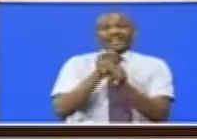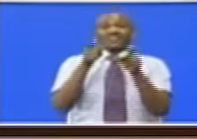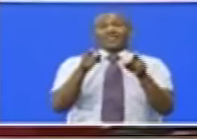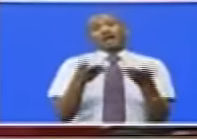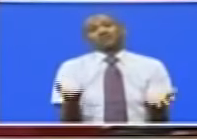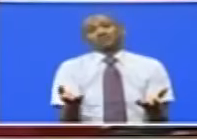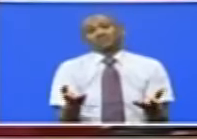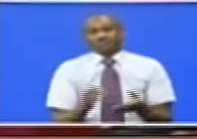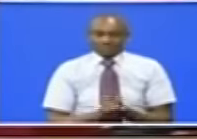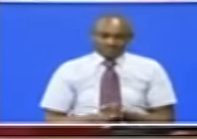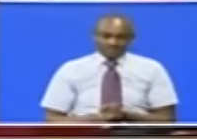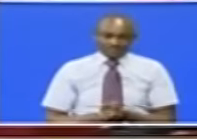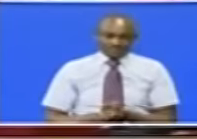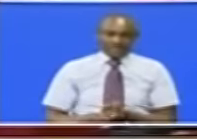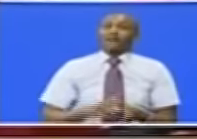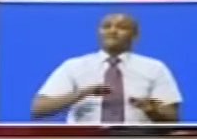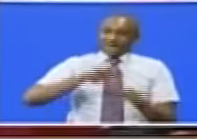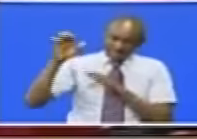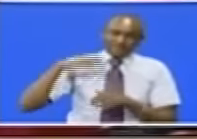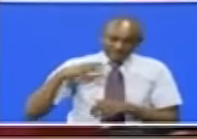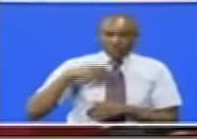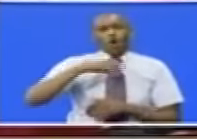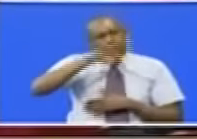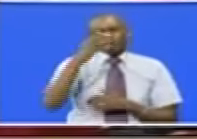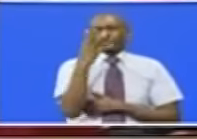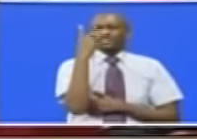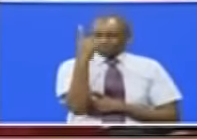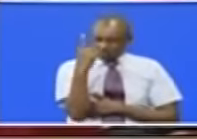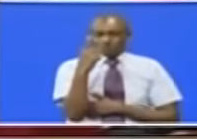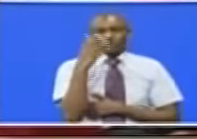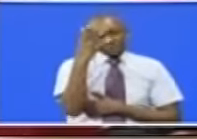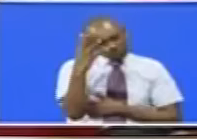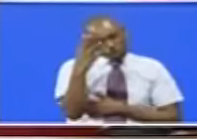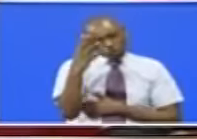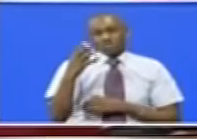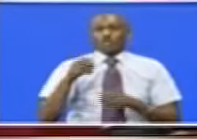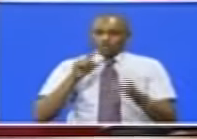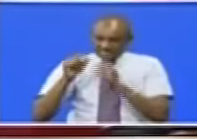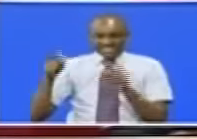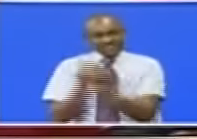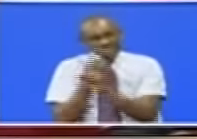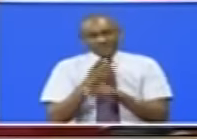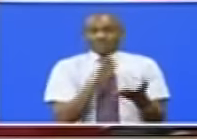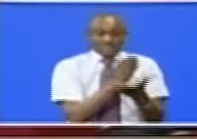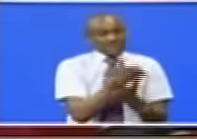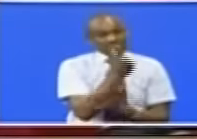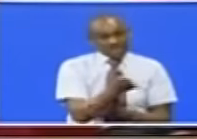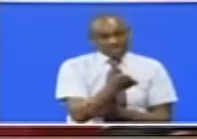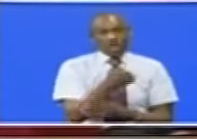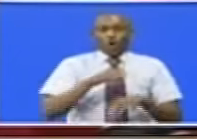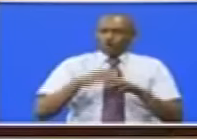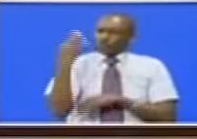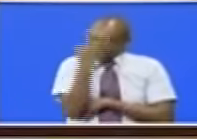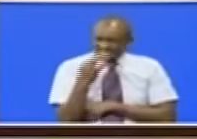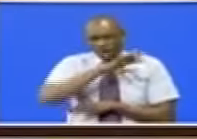home. Lawmakers also approved all the 24 nominees to the position of Principal Secretary to various departments. On Wednesday, all the